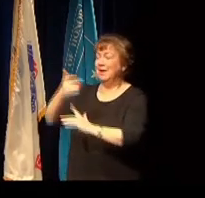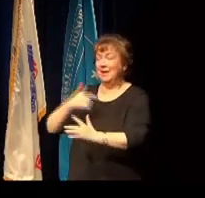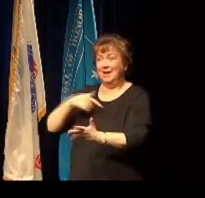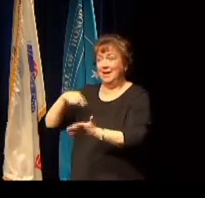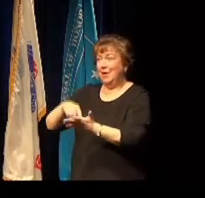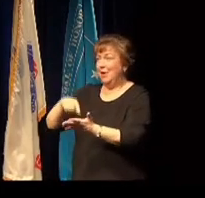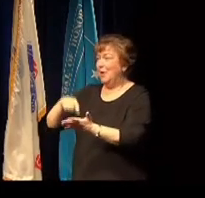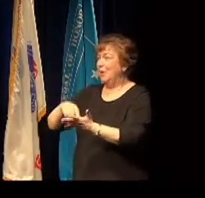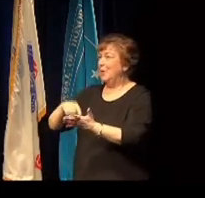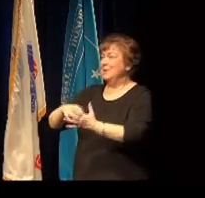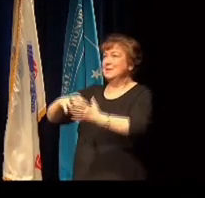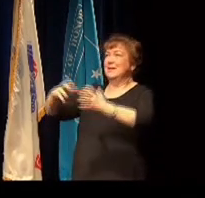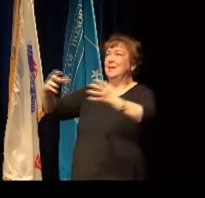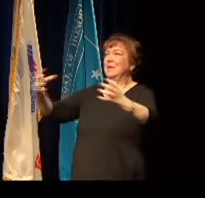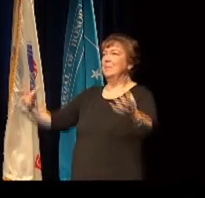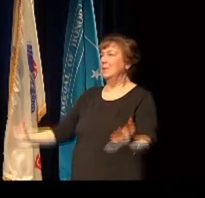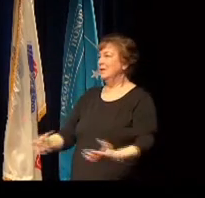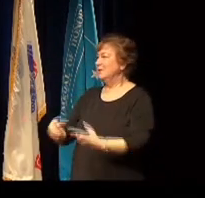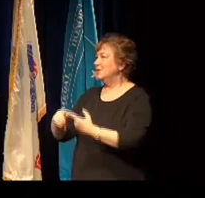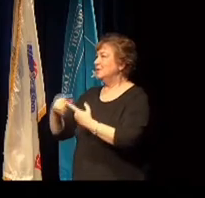much to you.